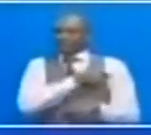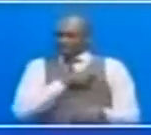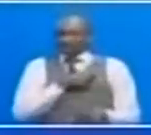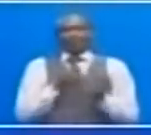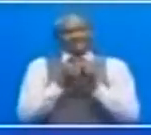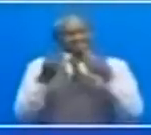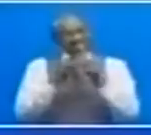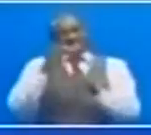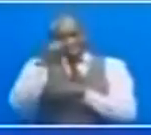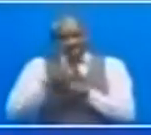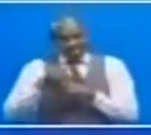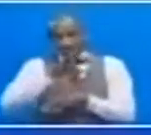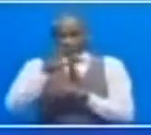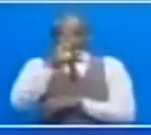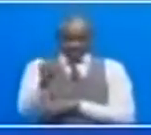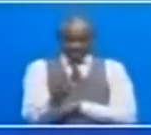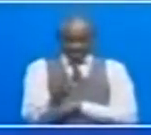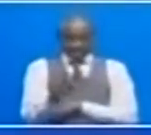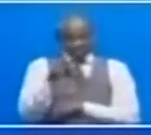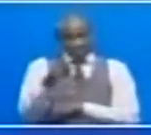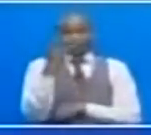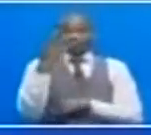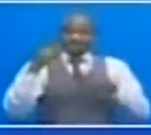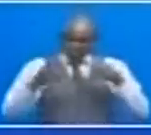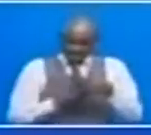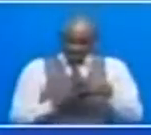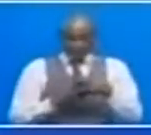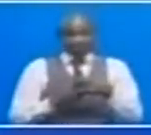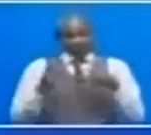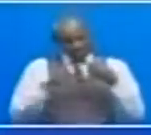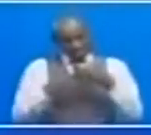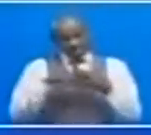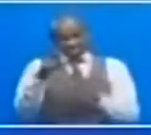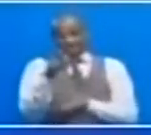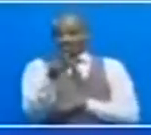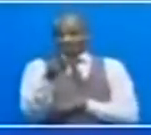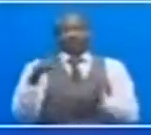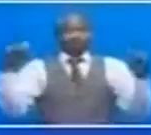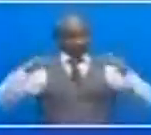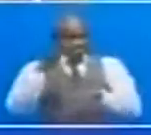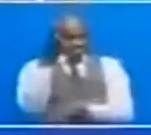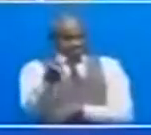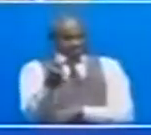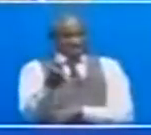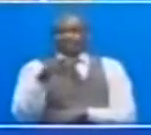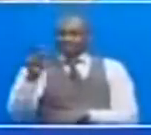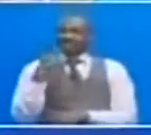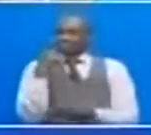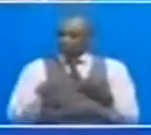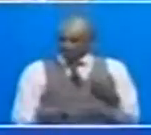18 countries across Africa at the 46th Commonwealth Parliamentary Association Africa Region Conference, Uhuru